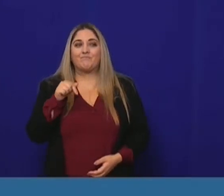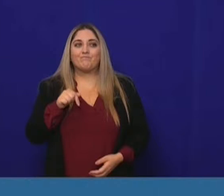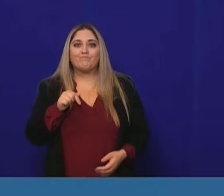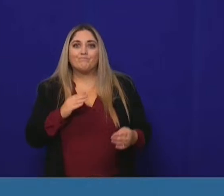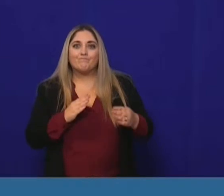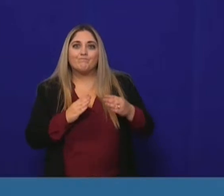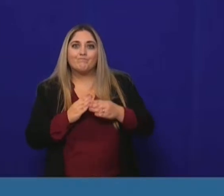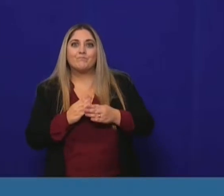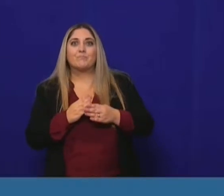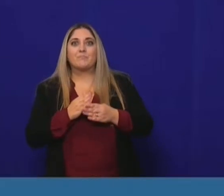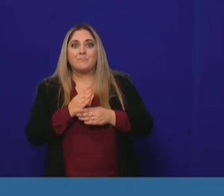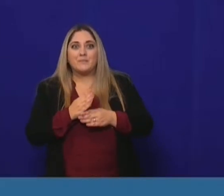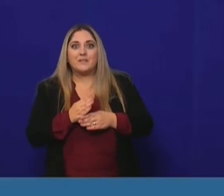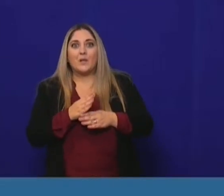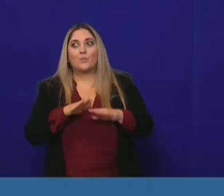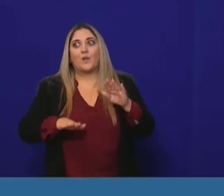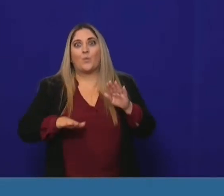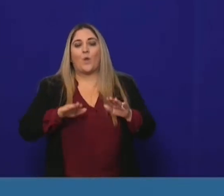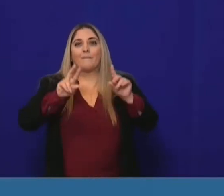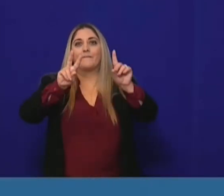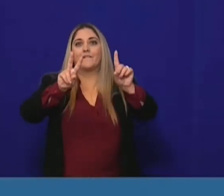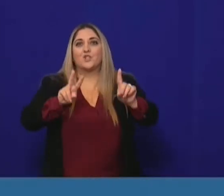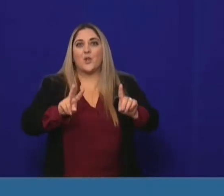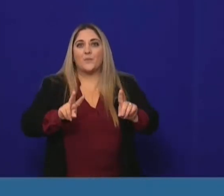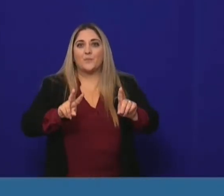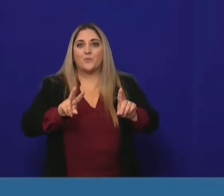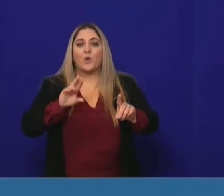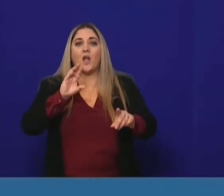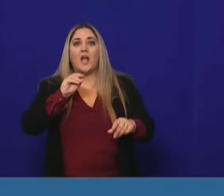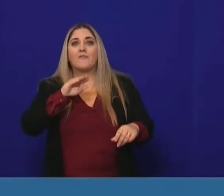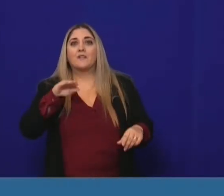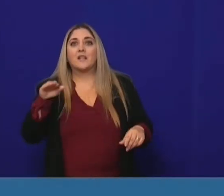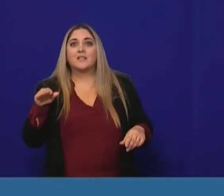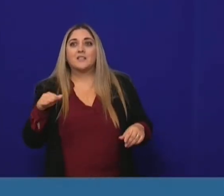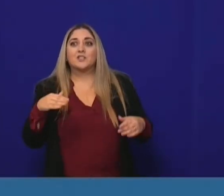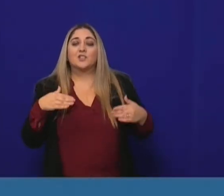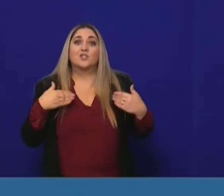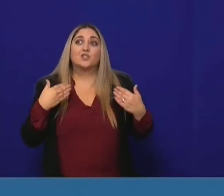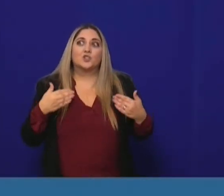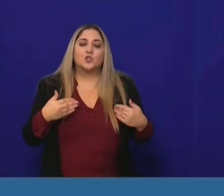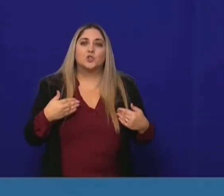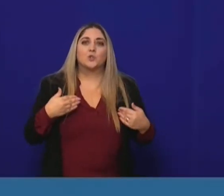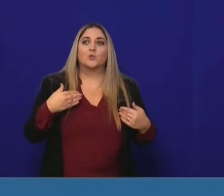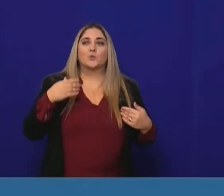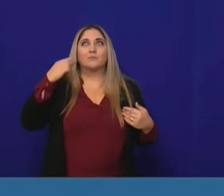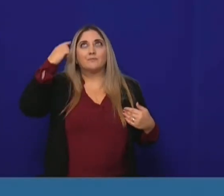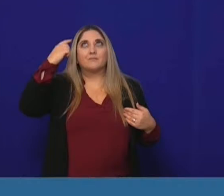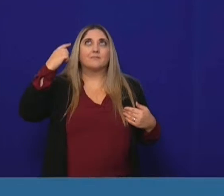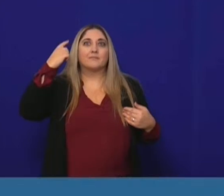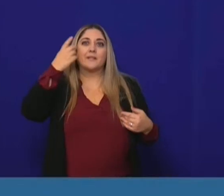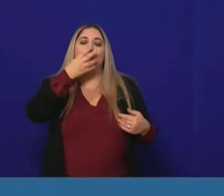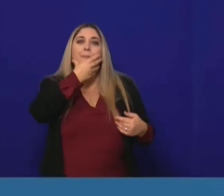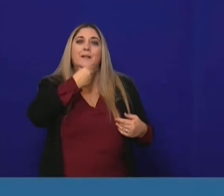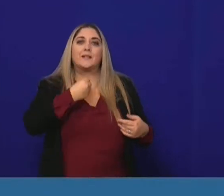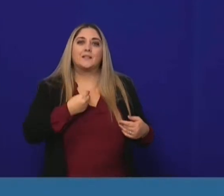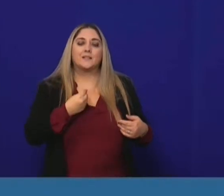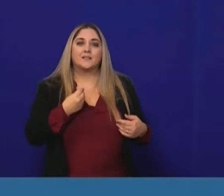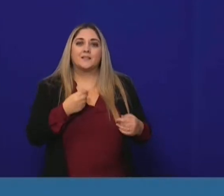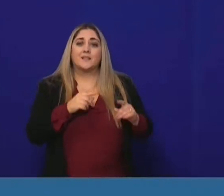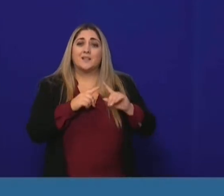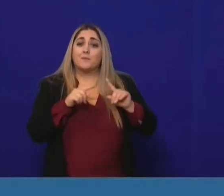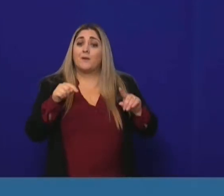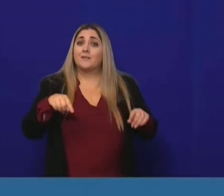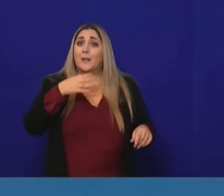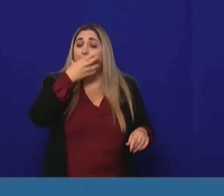tal-waqt nibdew propju Diċembru wkoll u jkollna ħafna nies li jkunu qegħdin jippjanaw il-miliet. Niftakru li dan